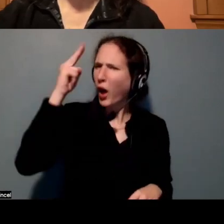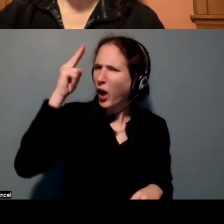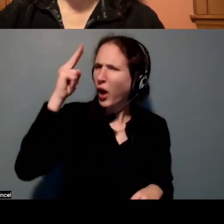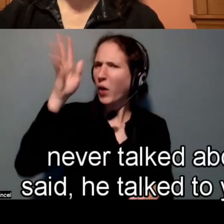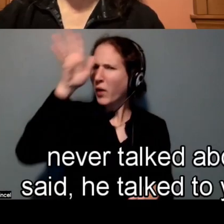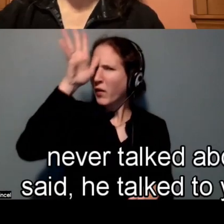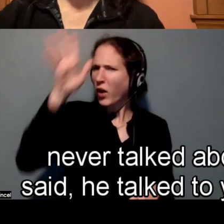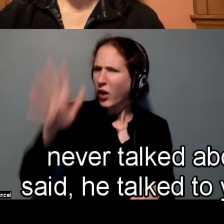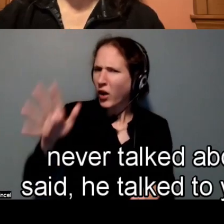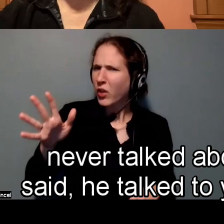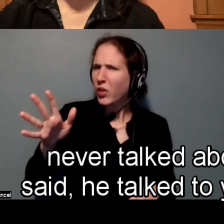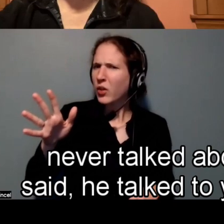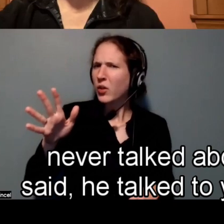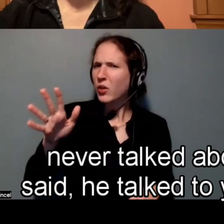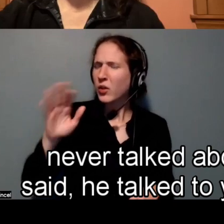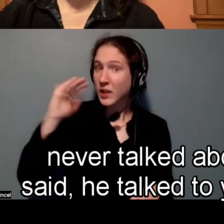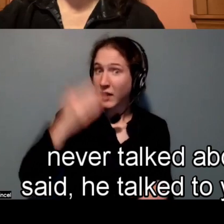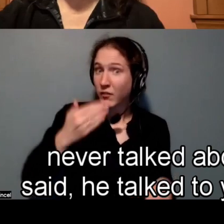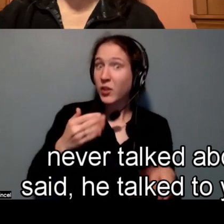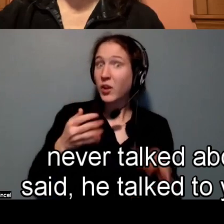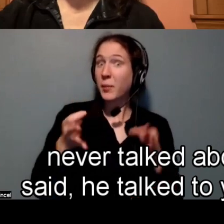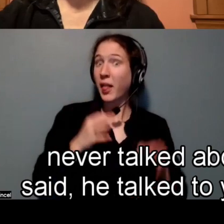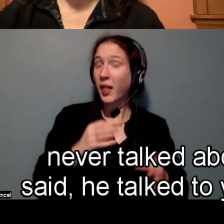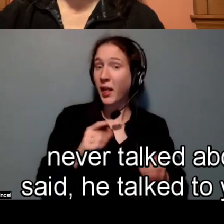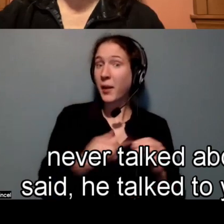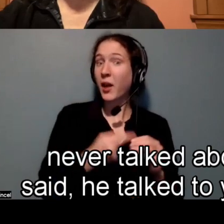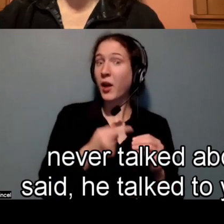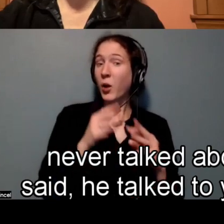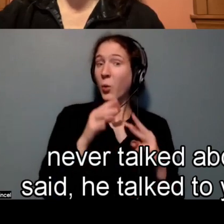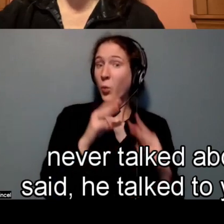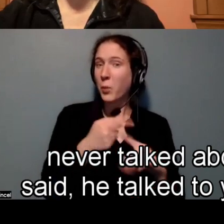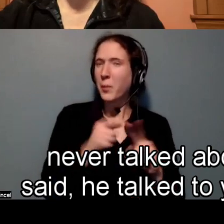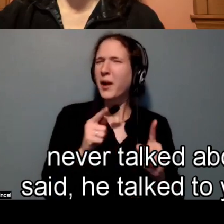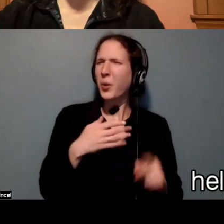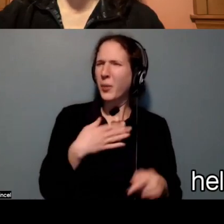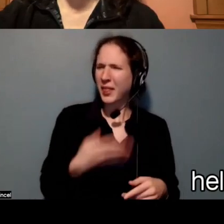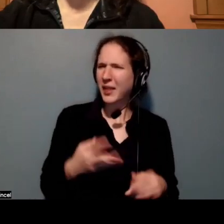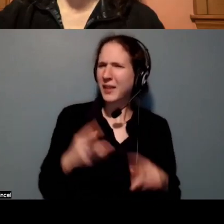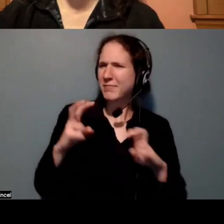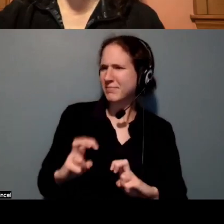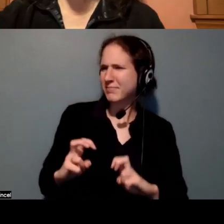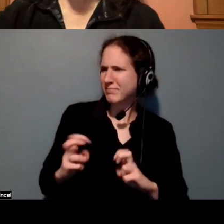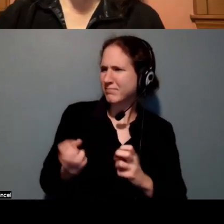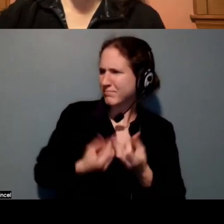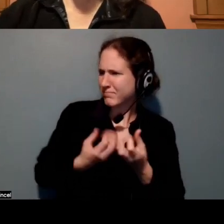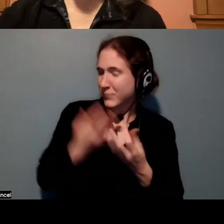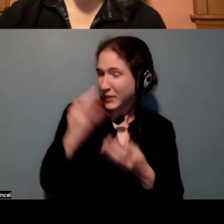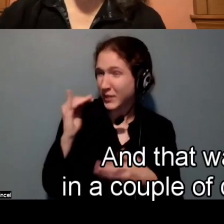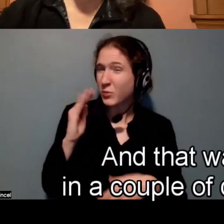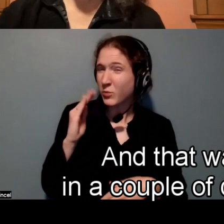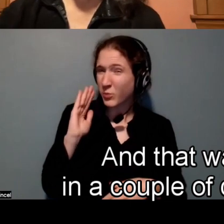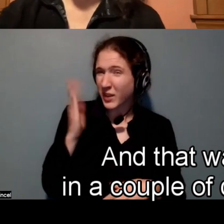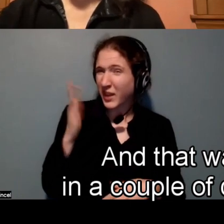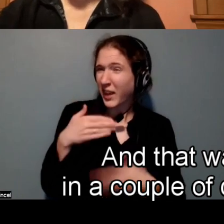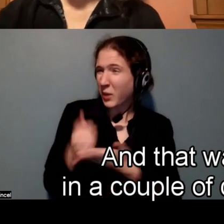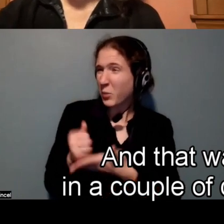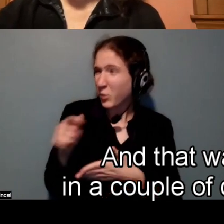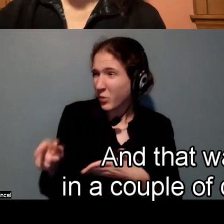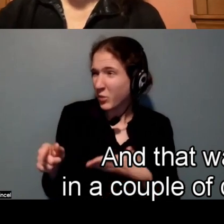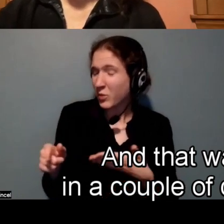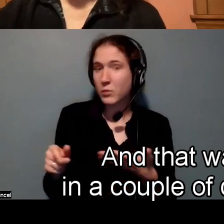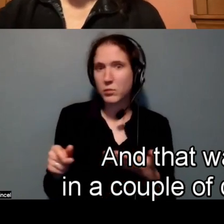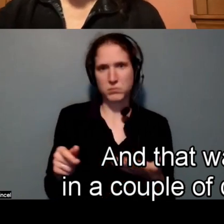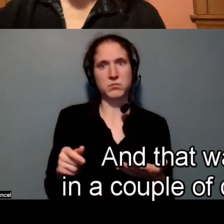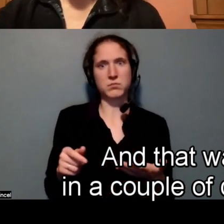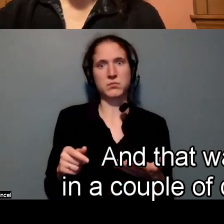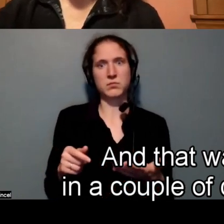grandfather never talked about the war, but he said he'd talk to you because it would help you." And that was the